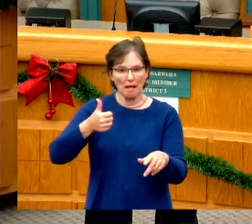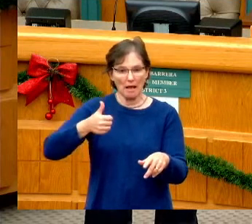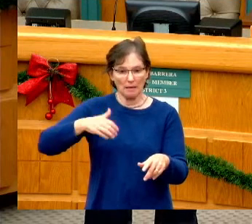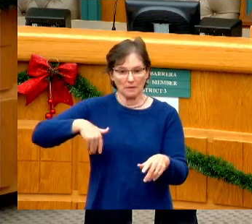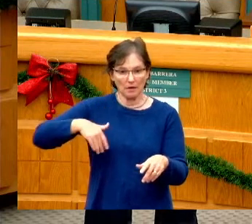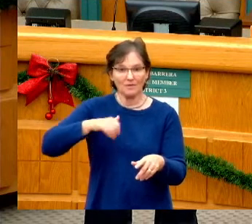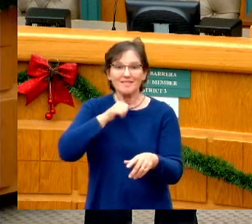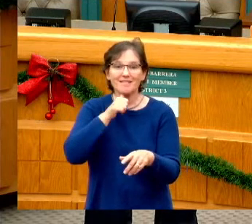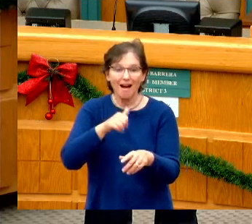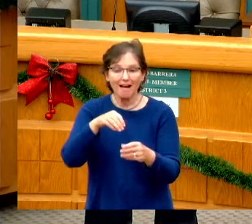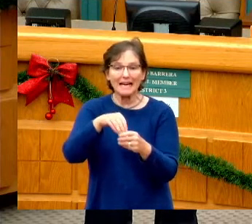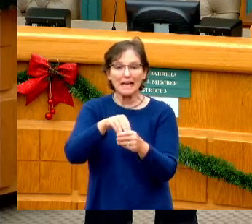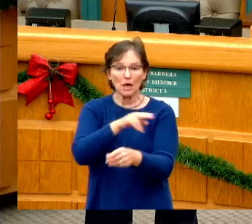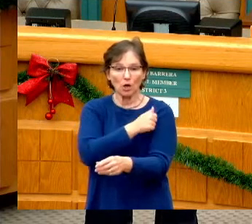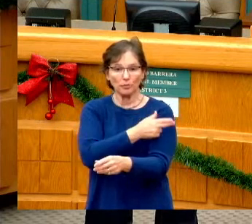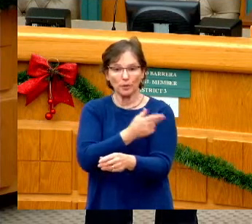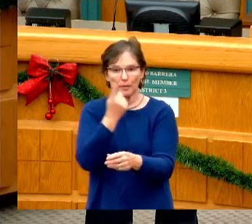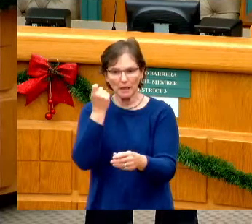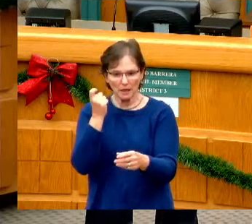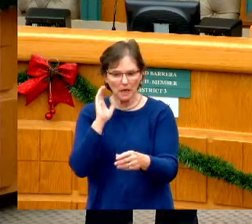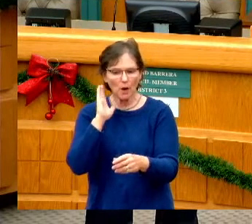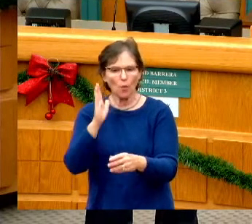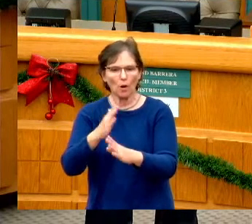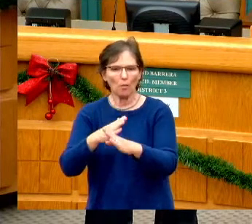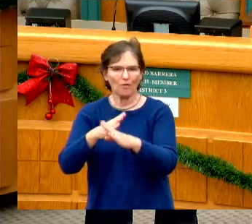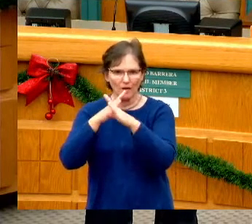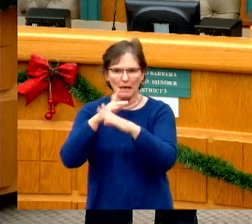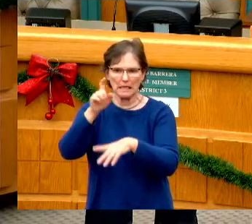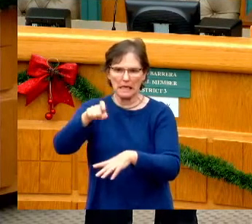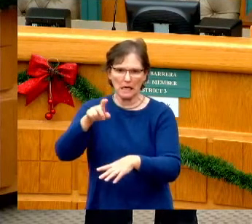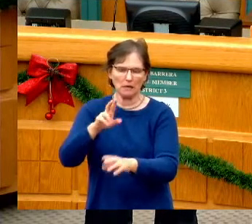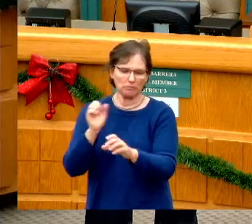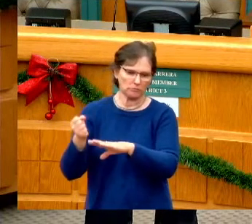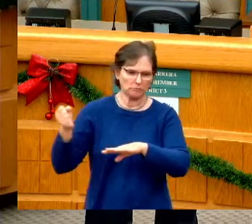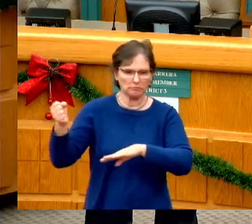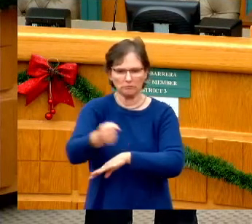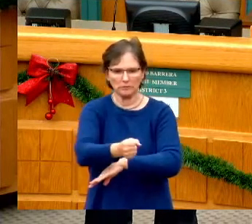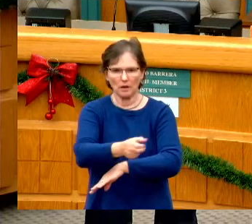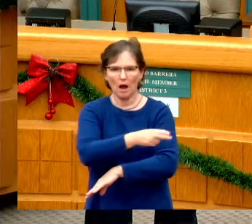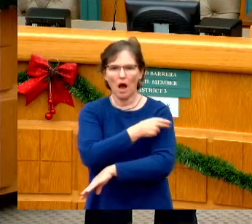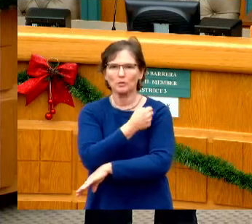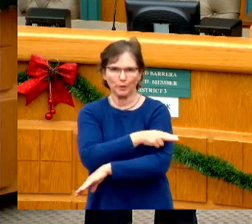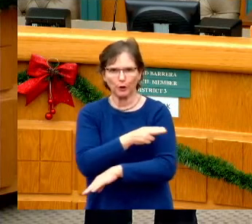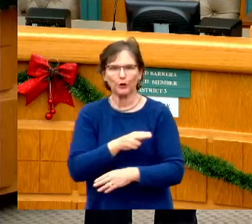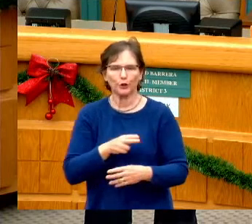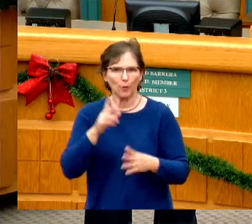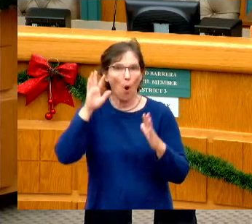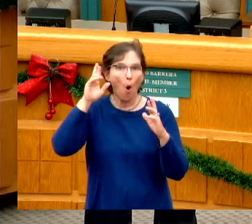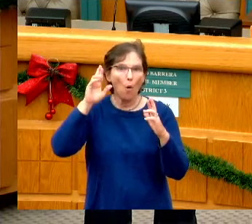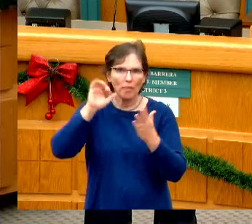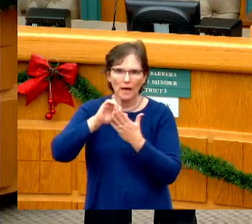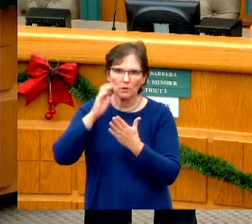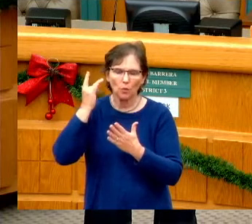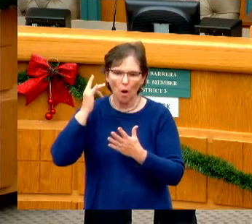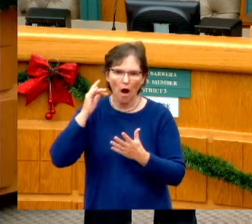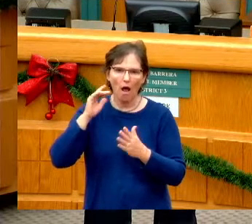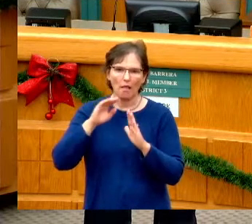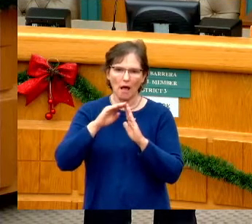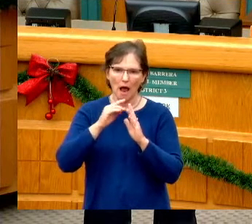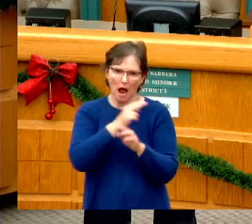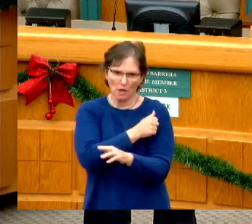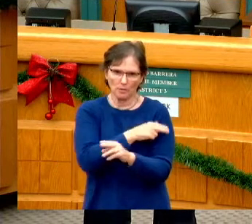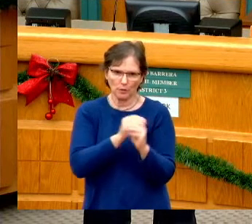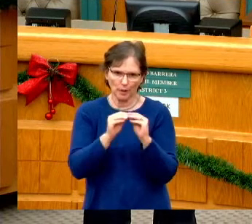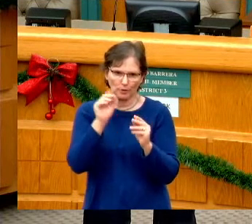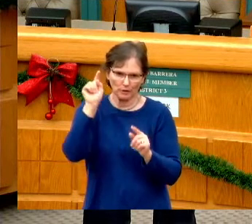are for outpatient treatment only. Thank you. What would be your response if the city were to hold or host any holiday events, even if they